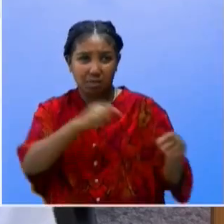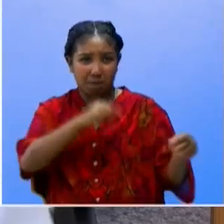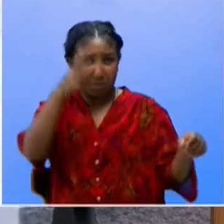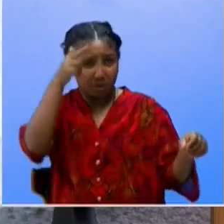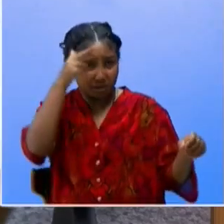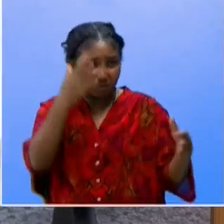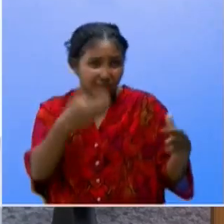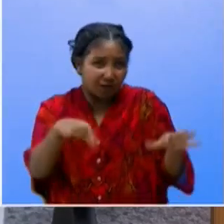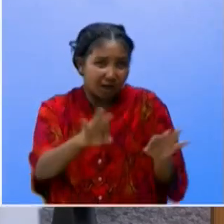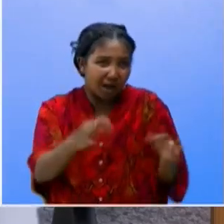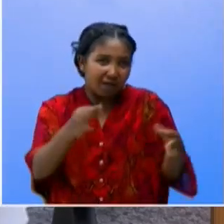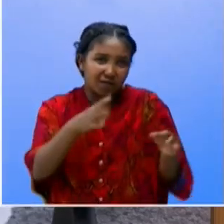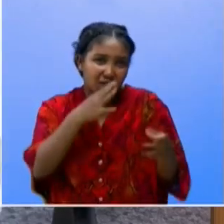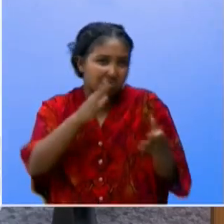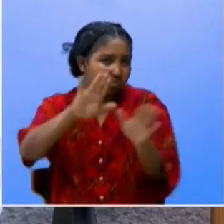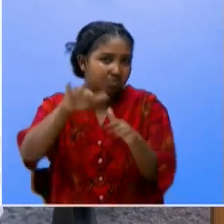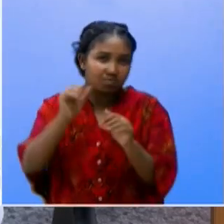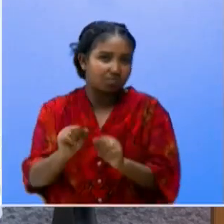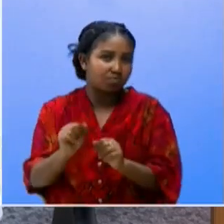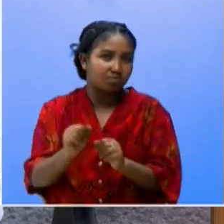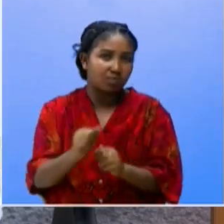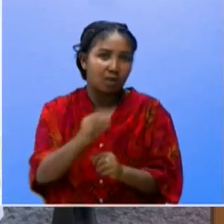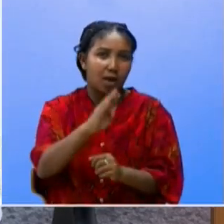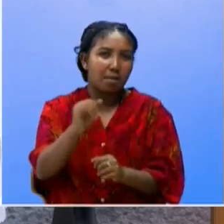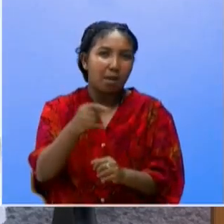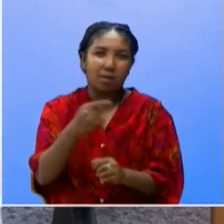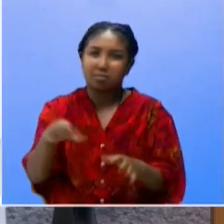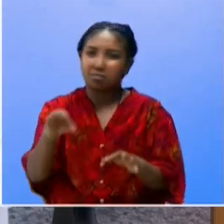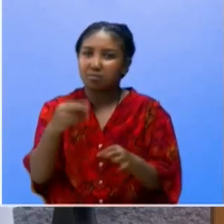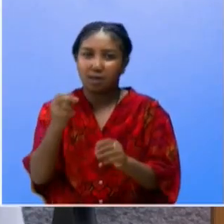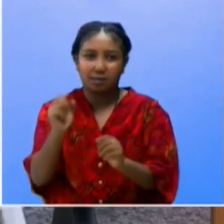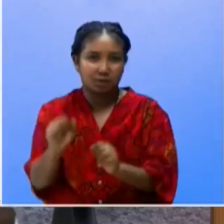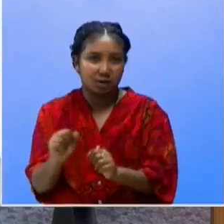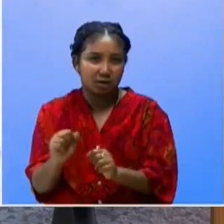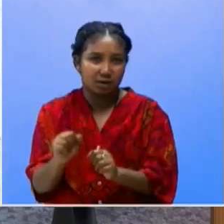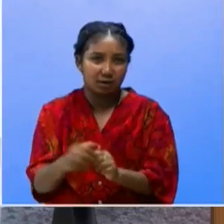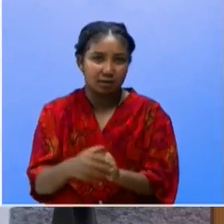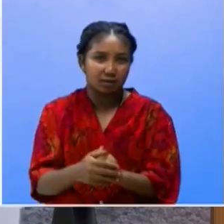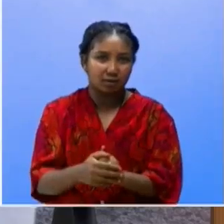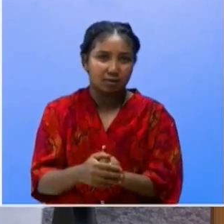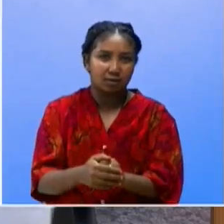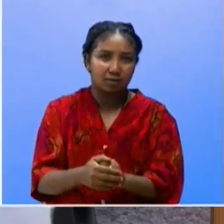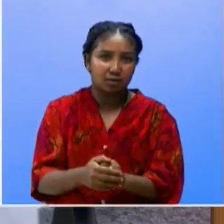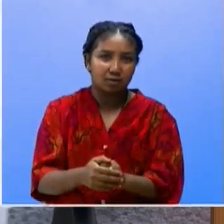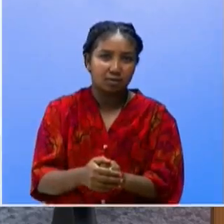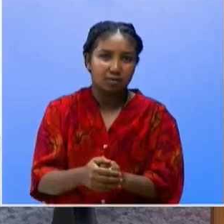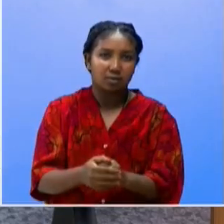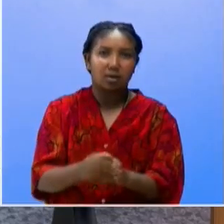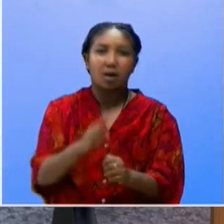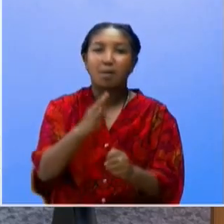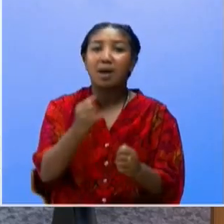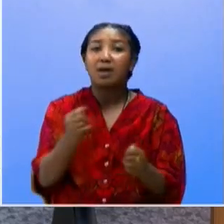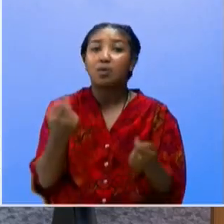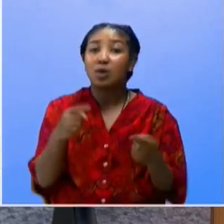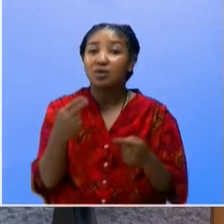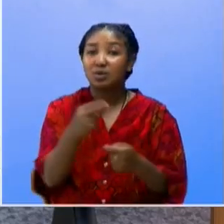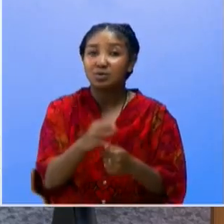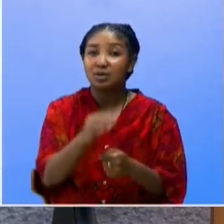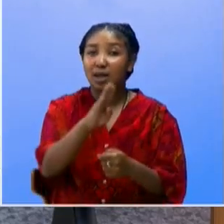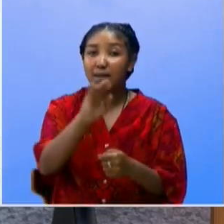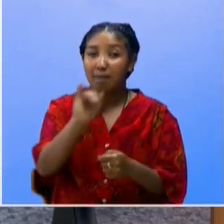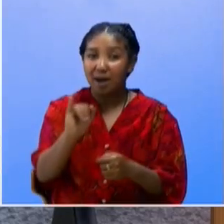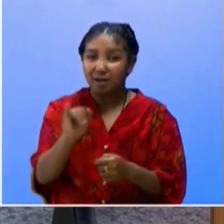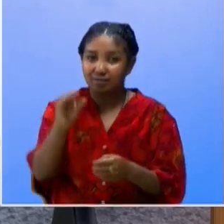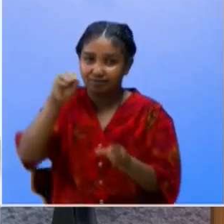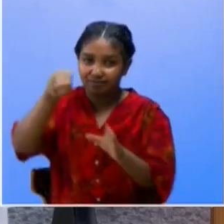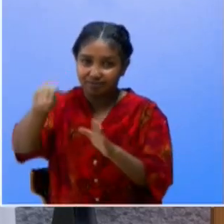it is important, you can use what? By structure. Do you know when do we use by structure? By structure